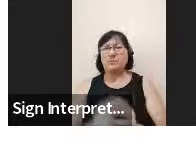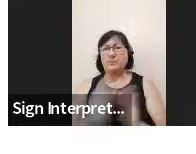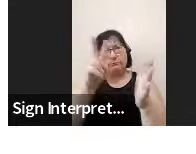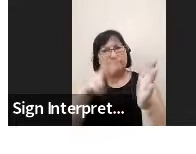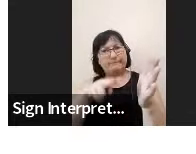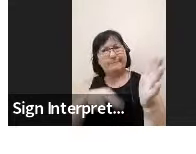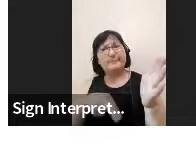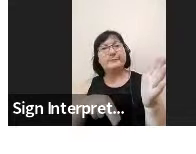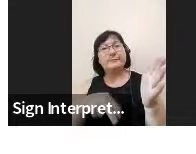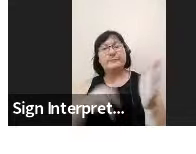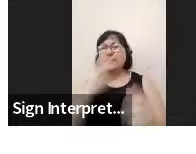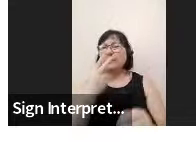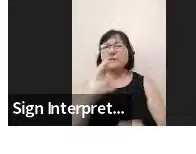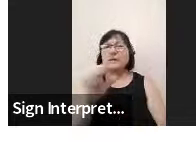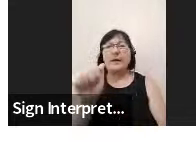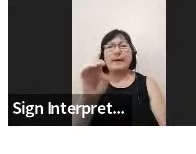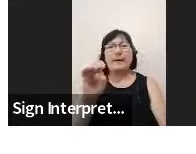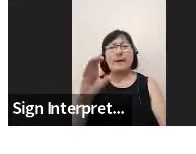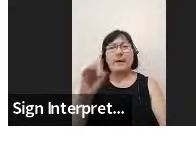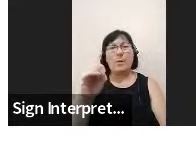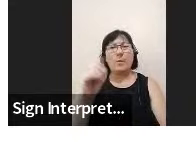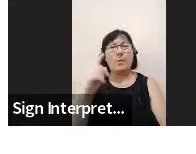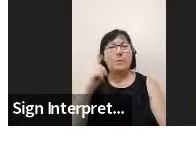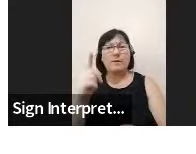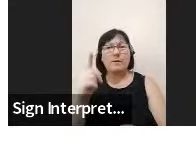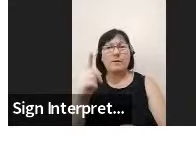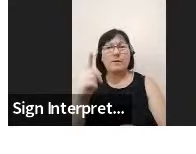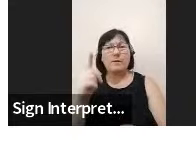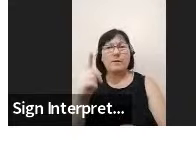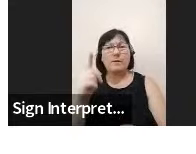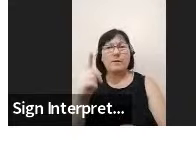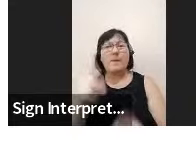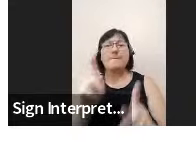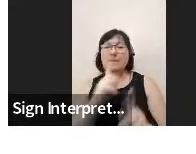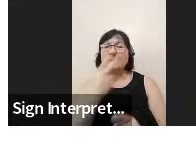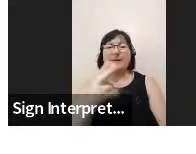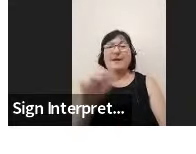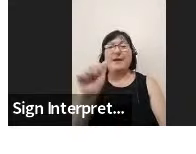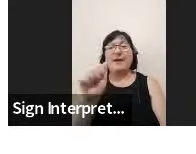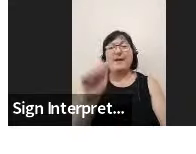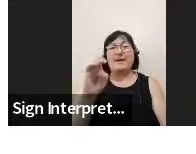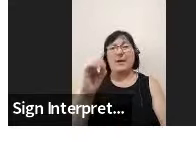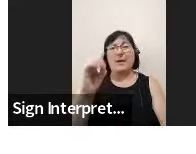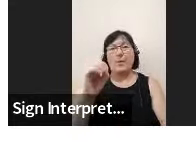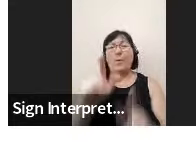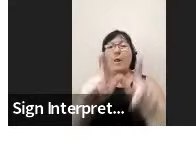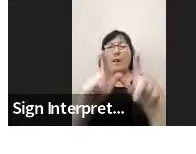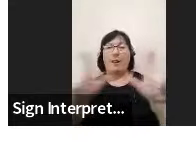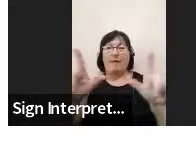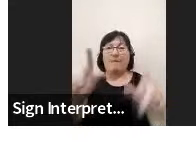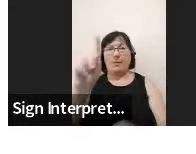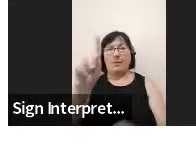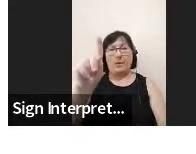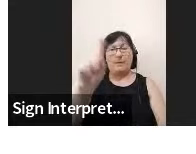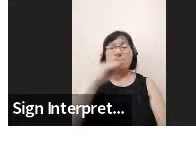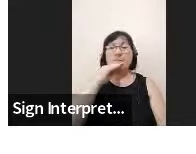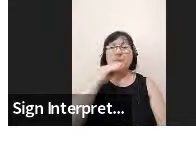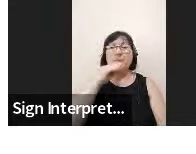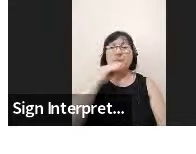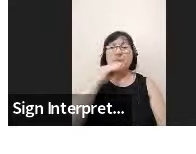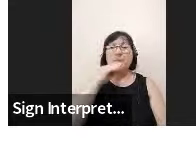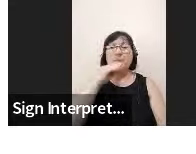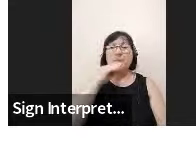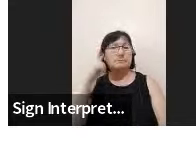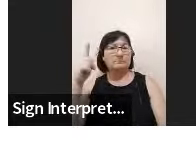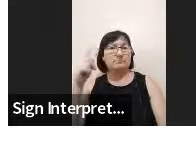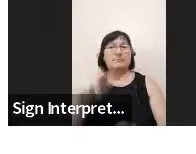see AEO level 1. So level 1 is the AEO compliance. Level 2 is AEO safety